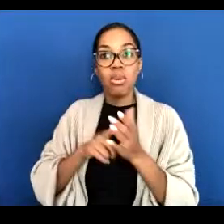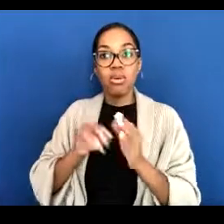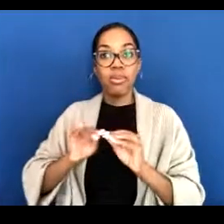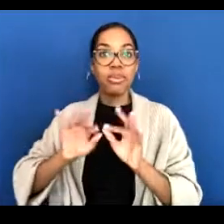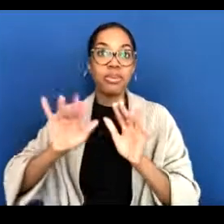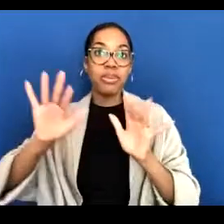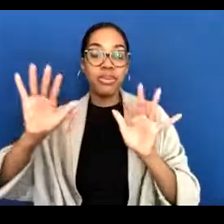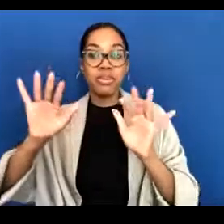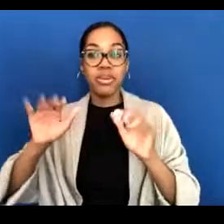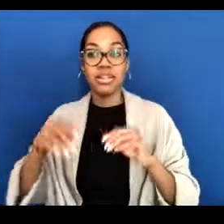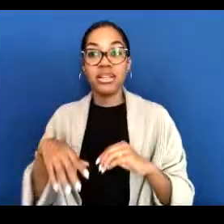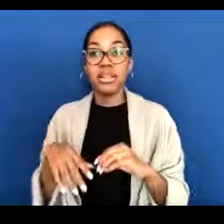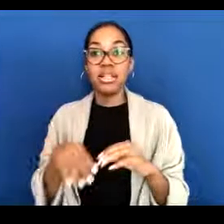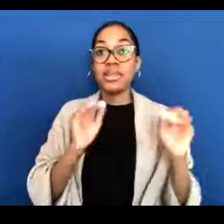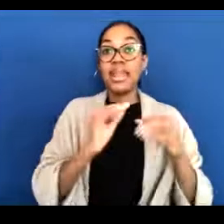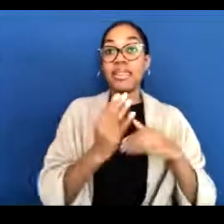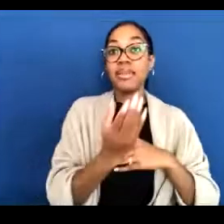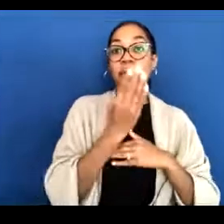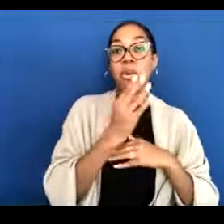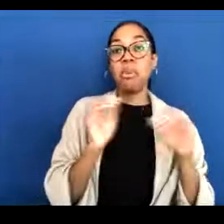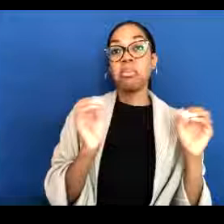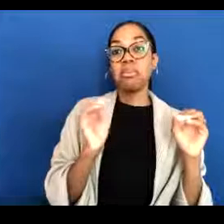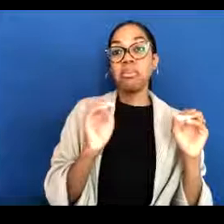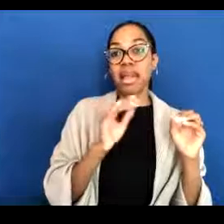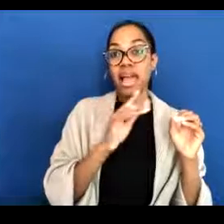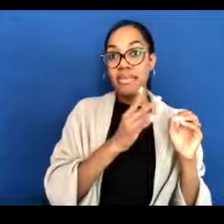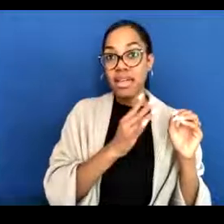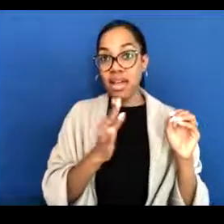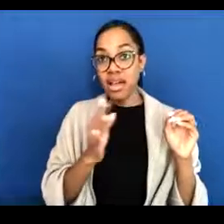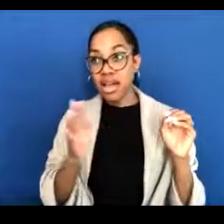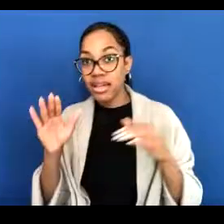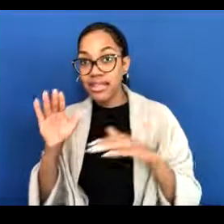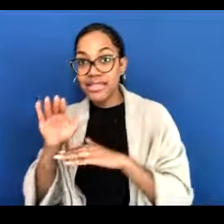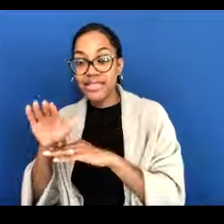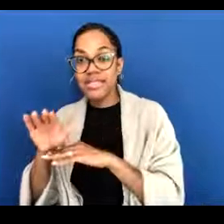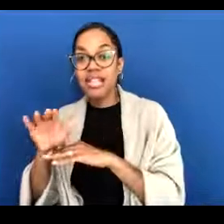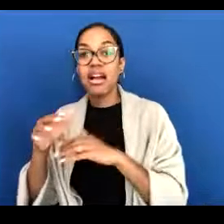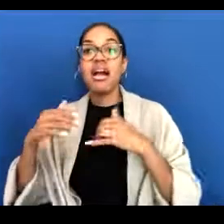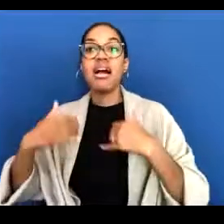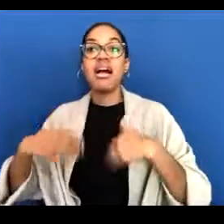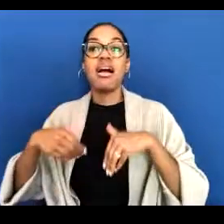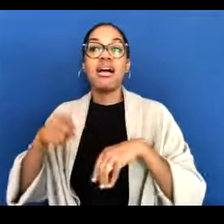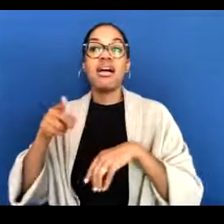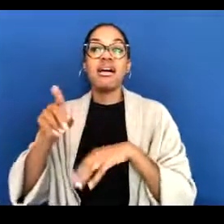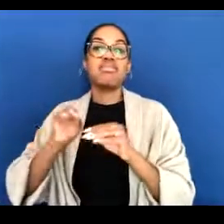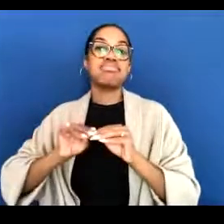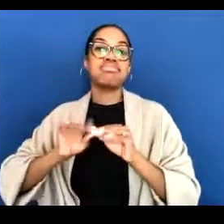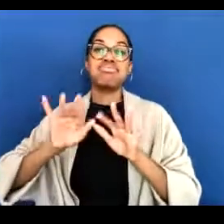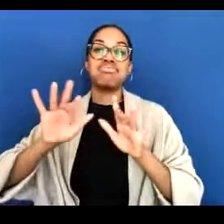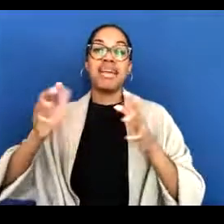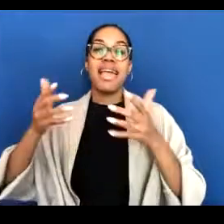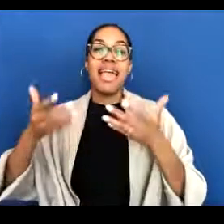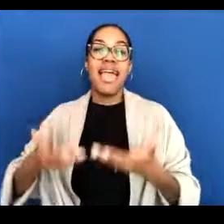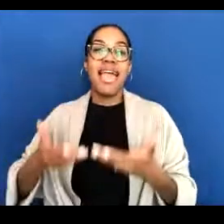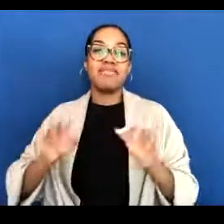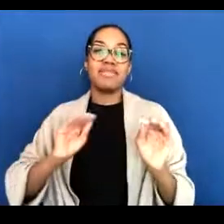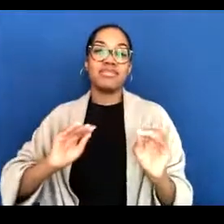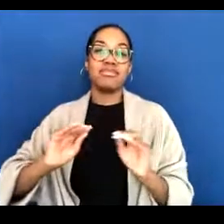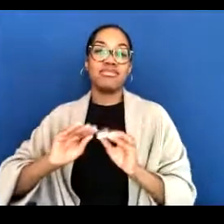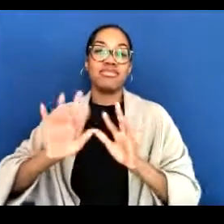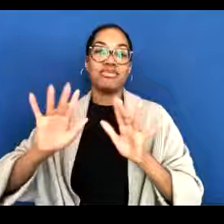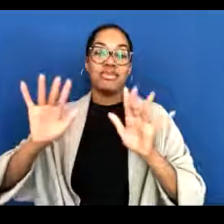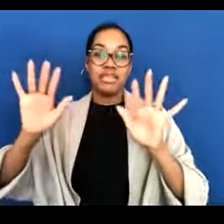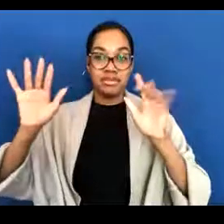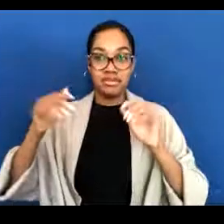We went from almost nothing to, again, your what the researchers would term heavy migration here, with thousands of birds moving across